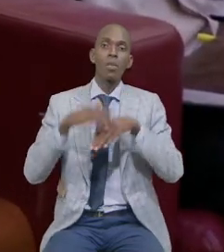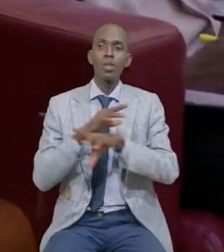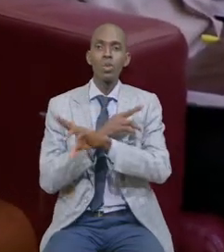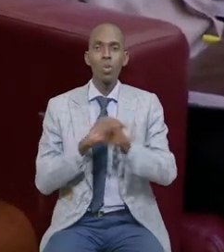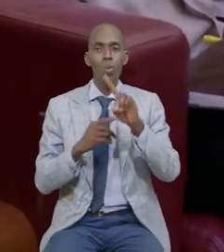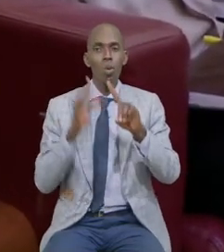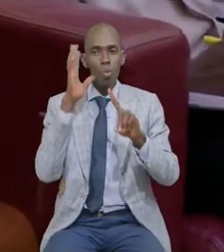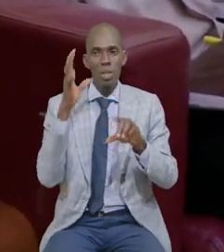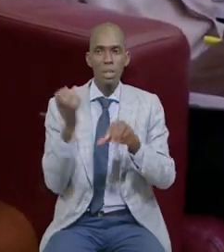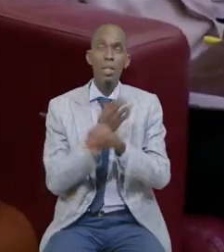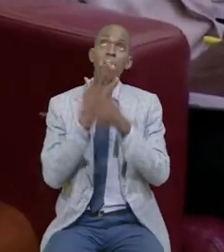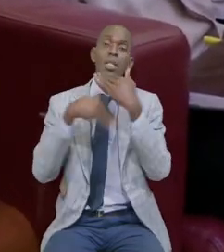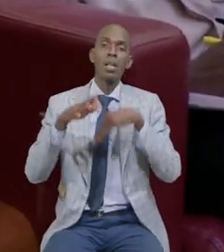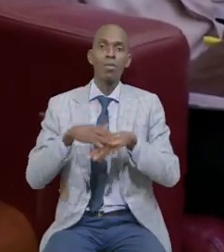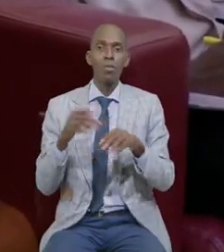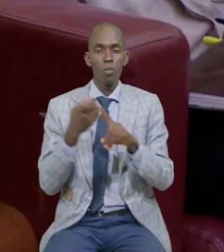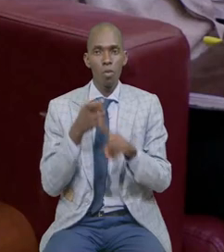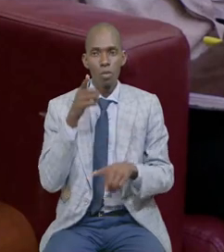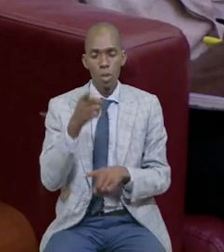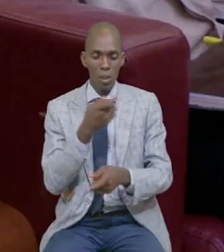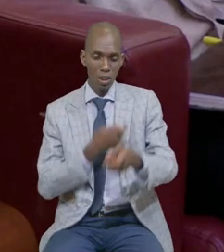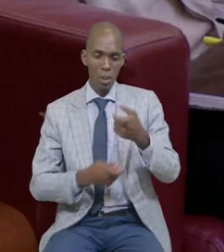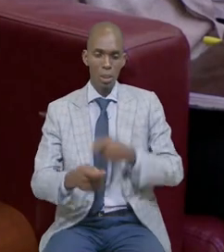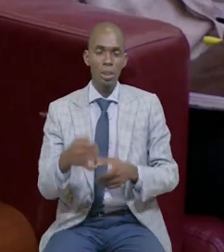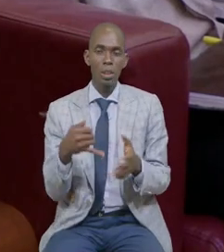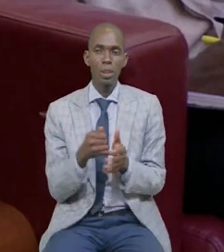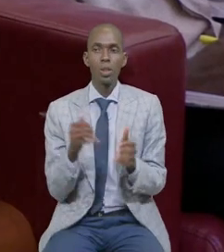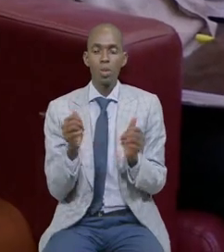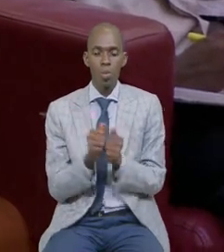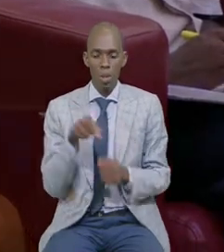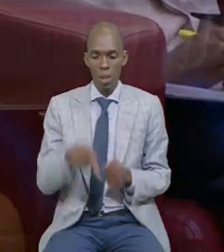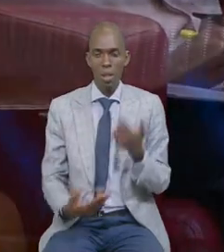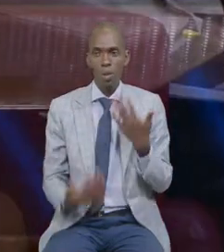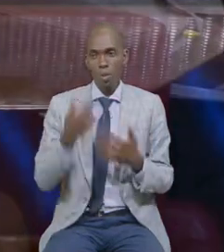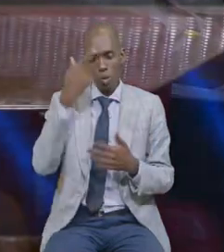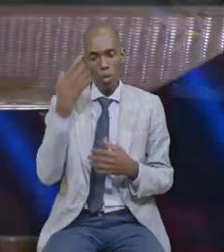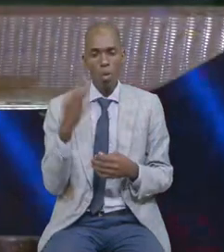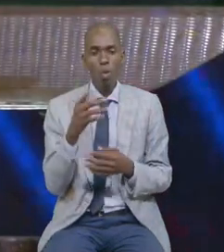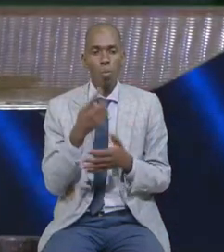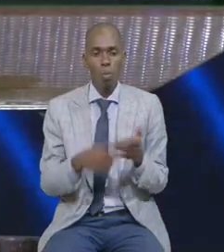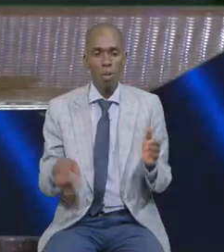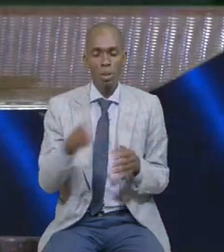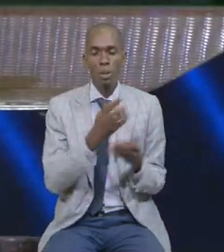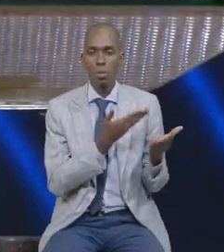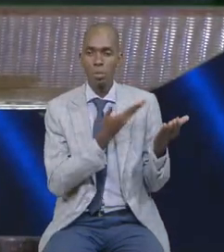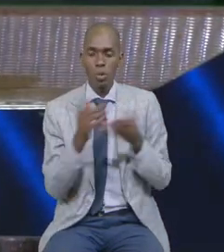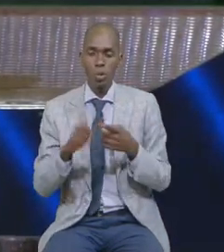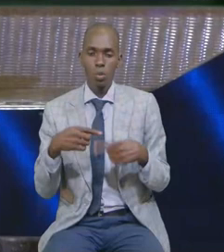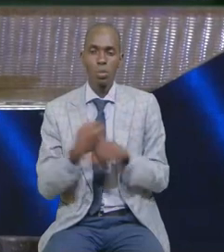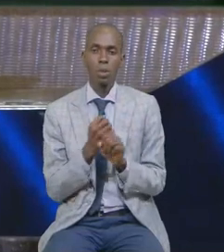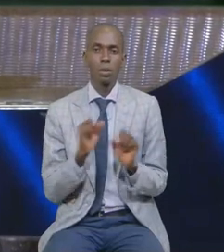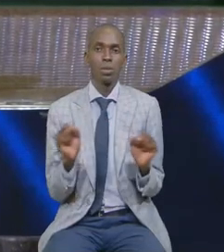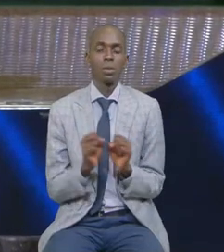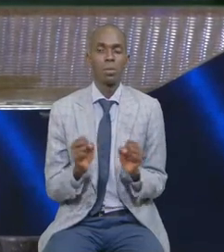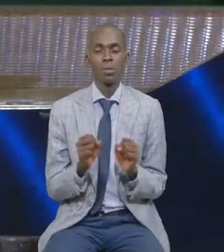from you and then replace it with hell because of their threats and because the coercion and the punishment they